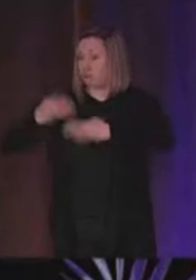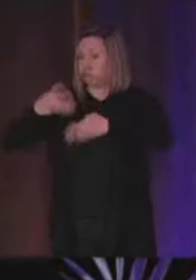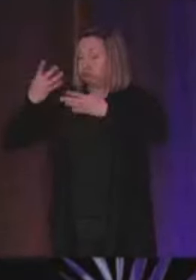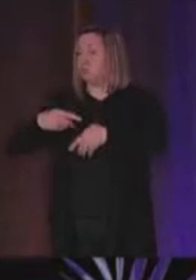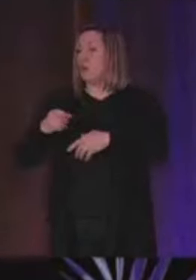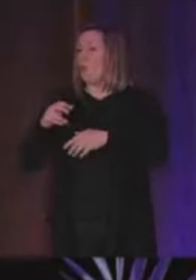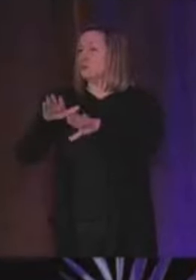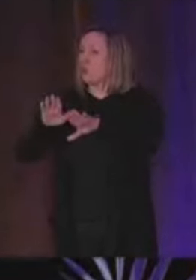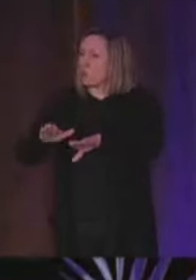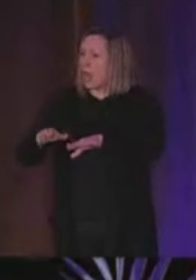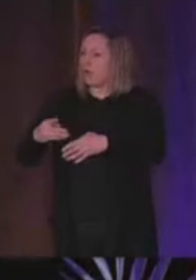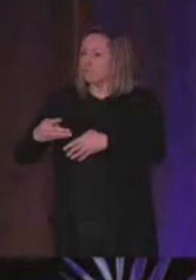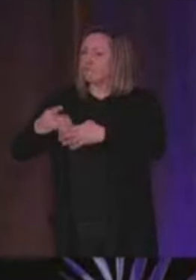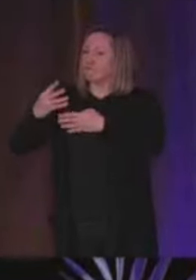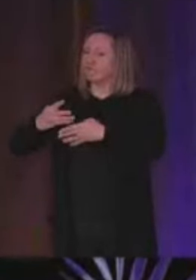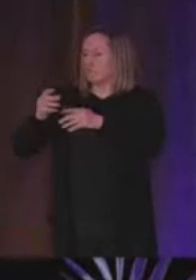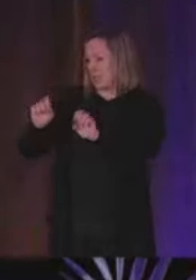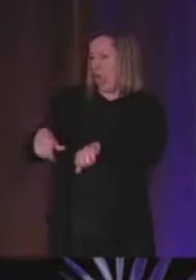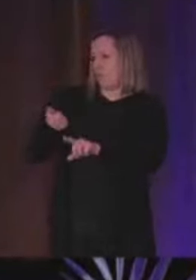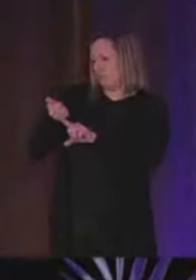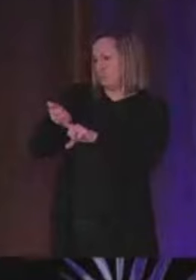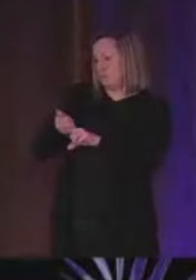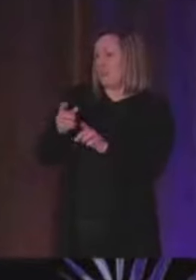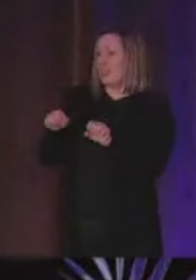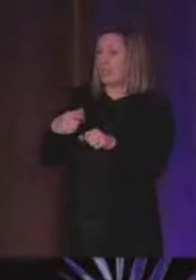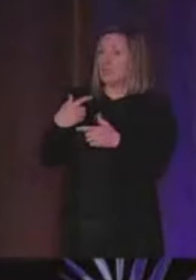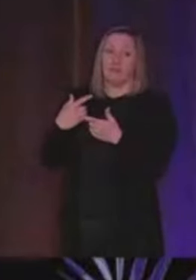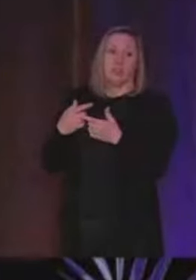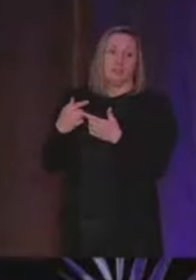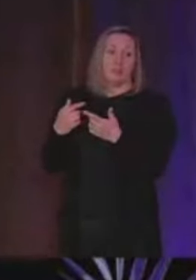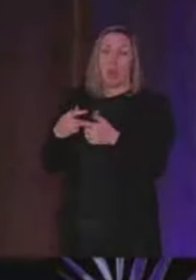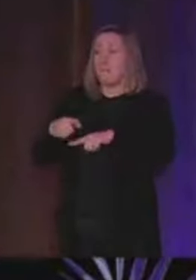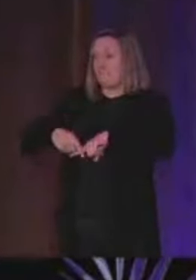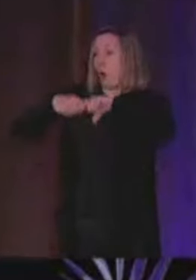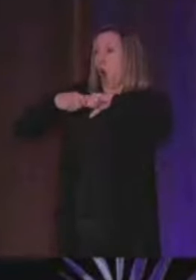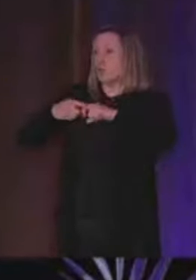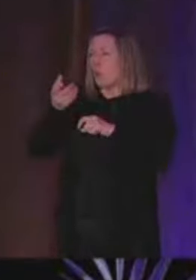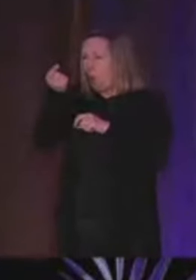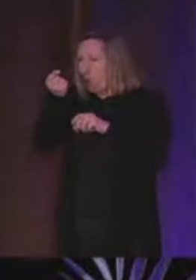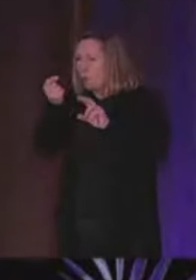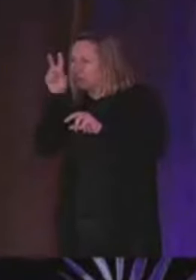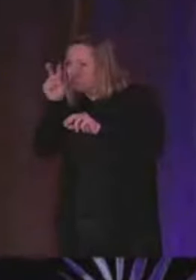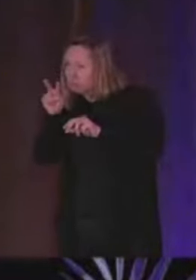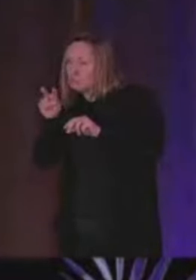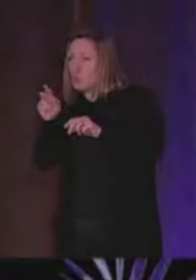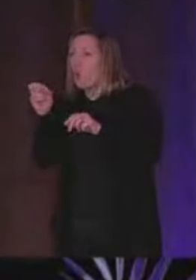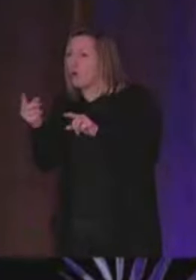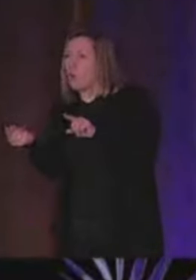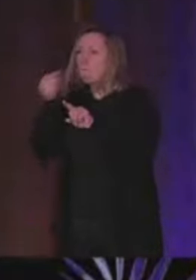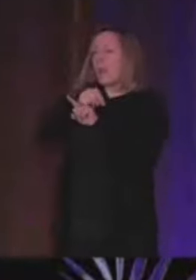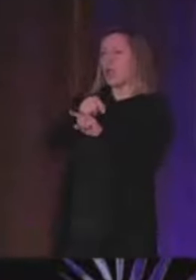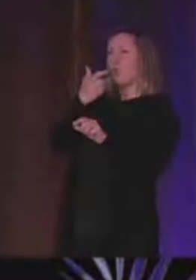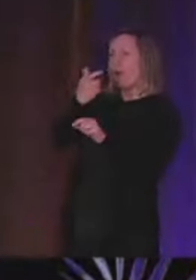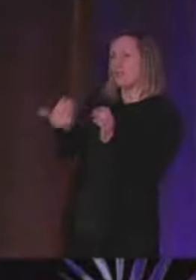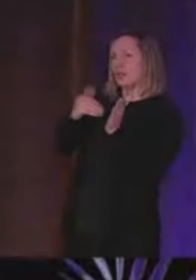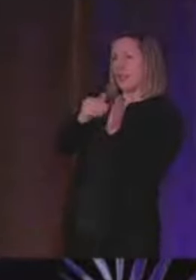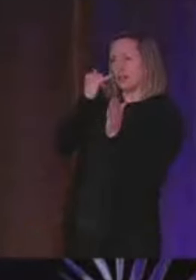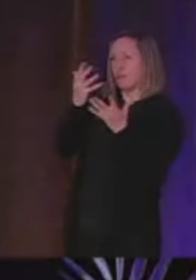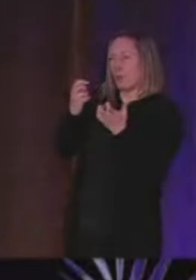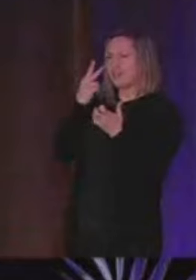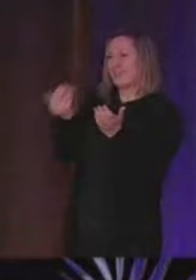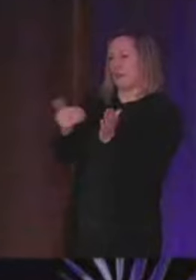slower, they can slow them down. They can even pause them or play them again if they want to see it, to understand it